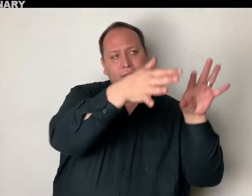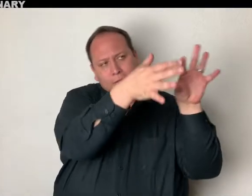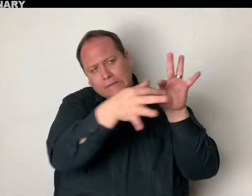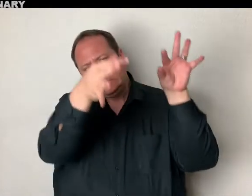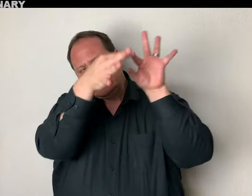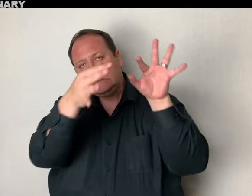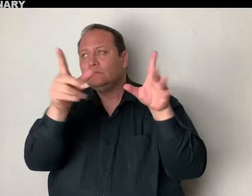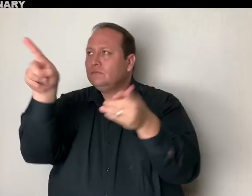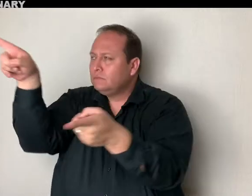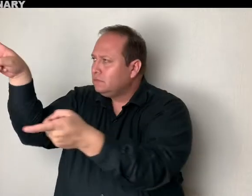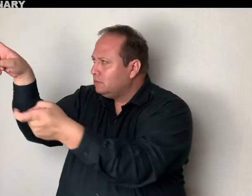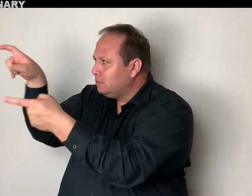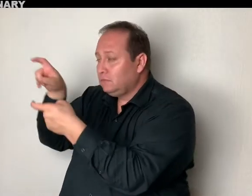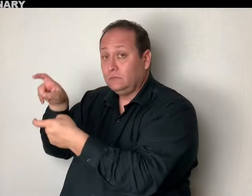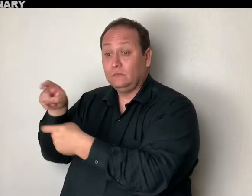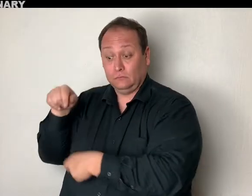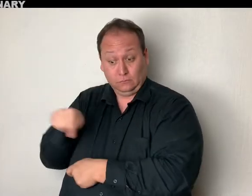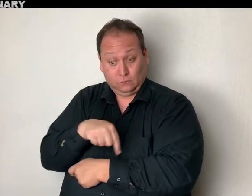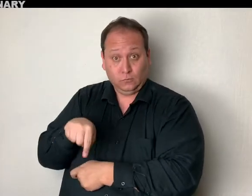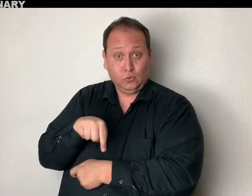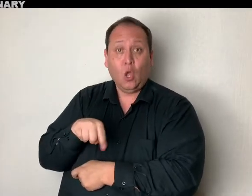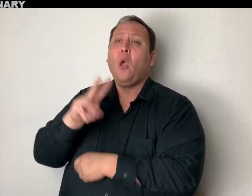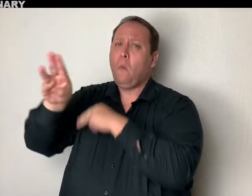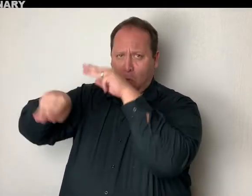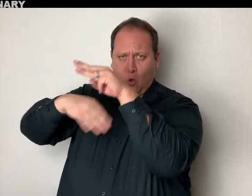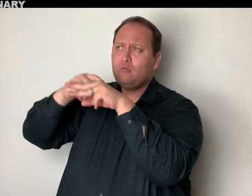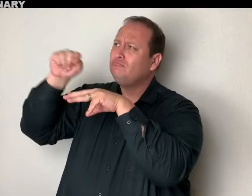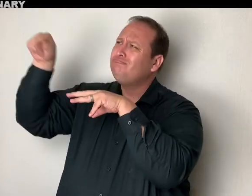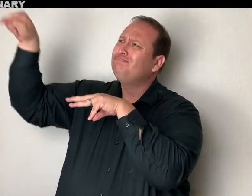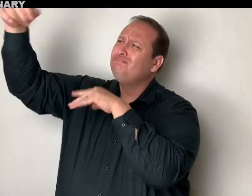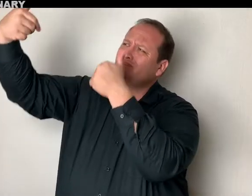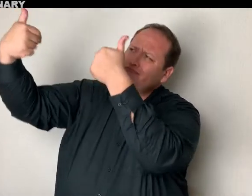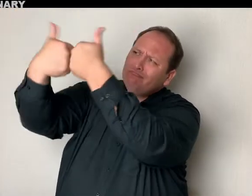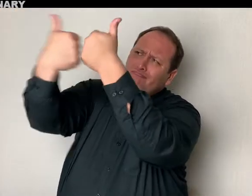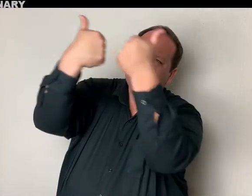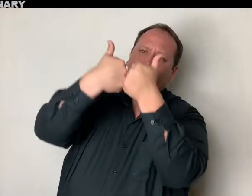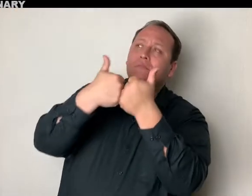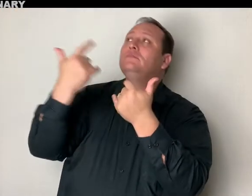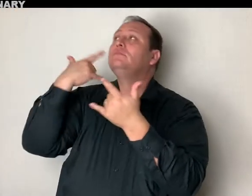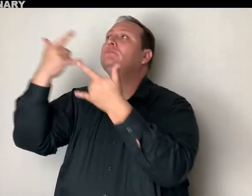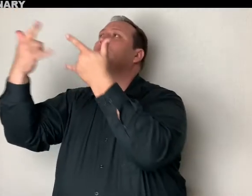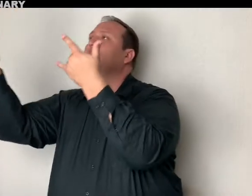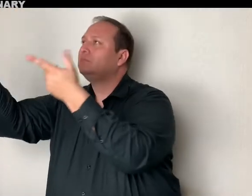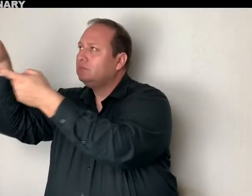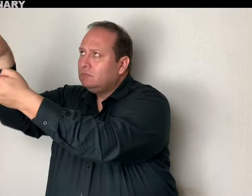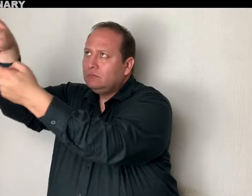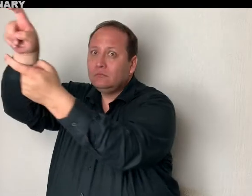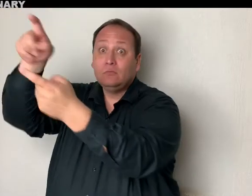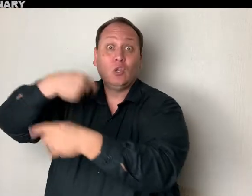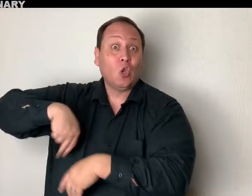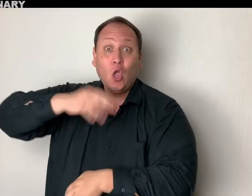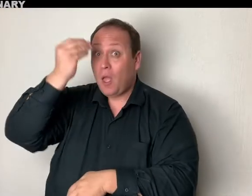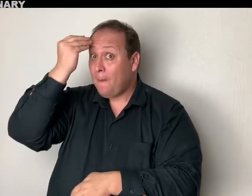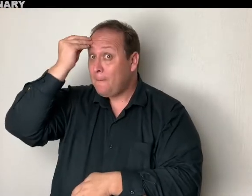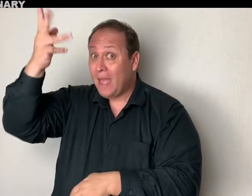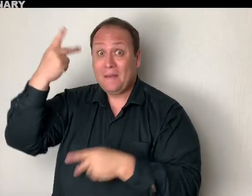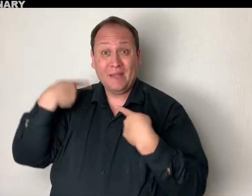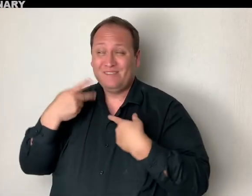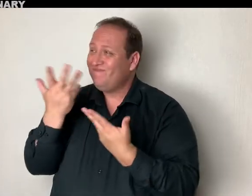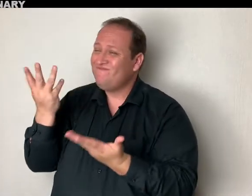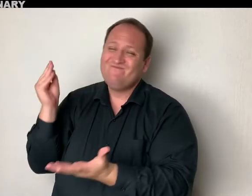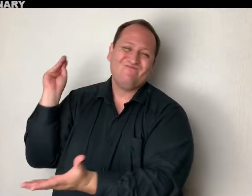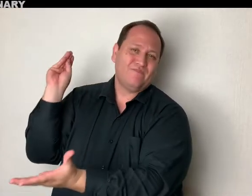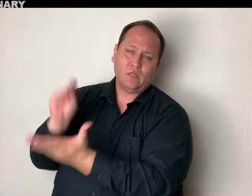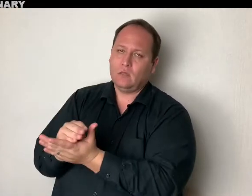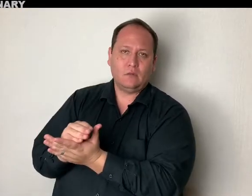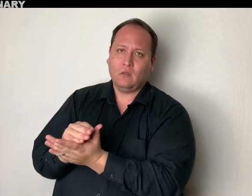but borders around the world. We will be honoring the history. We will not forget the first peoples. Before the US was in this